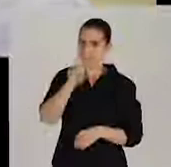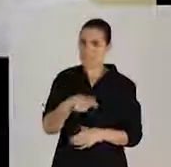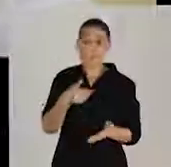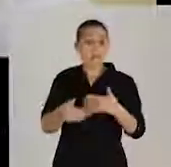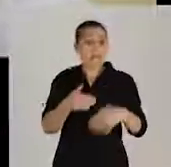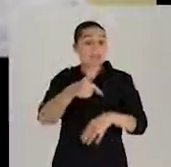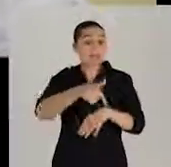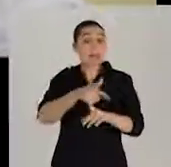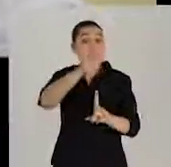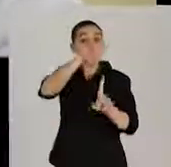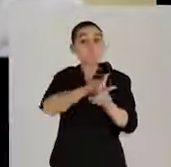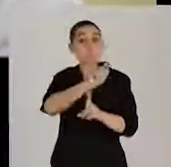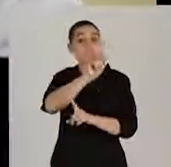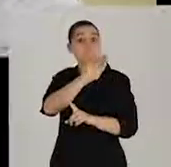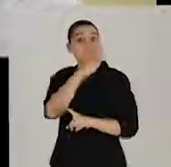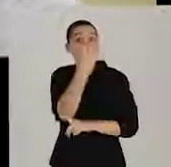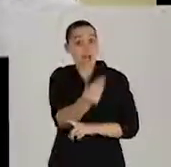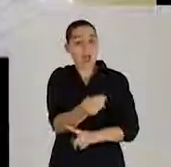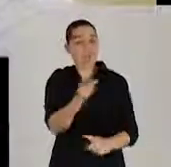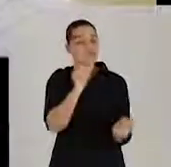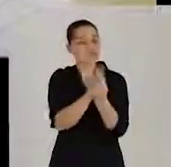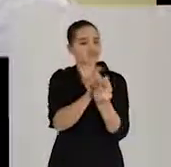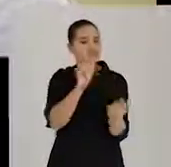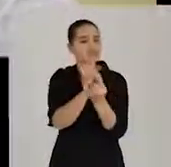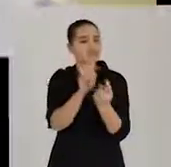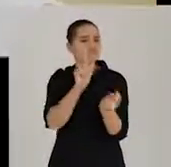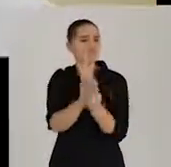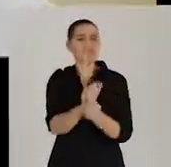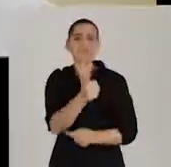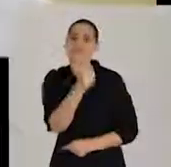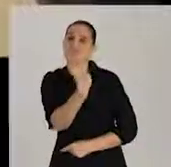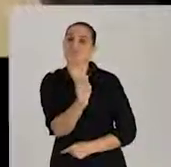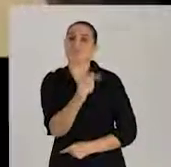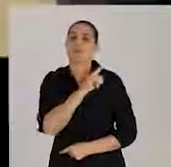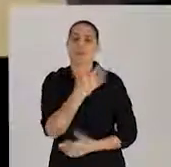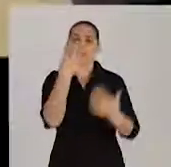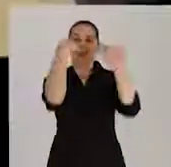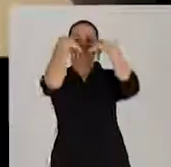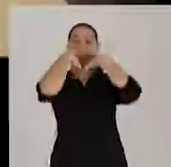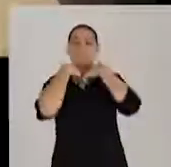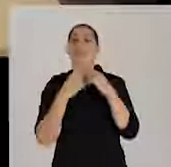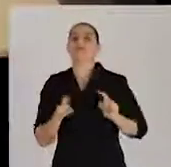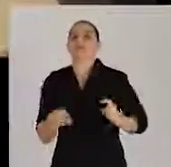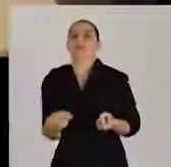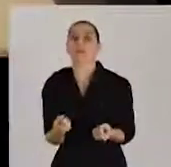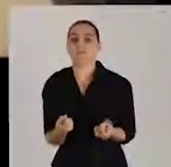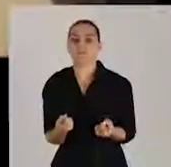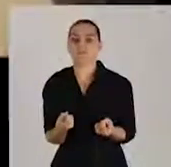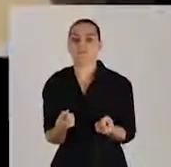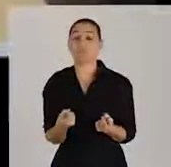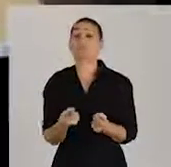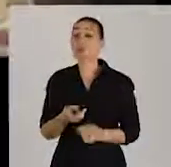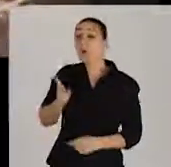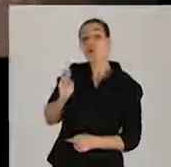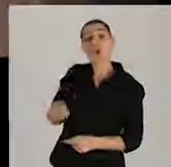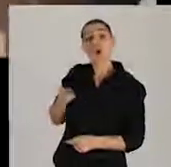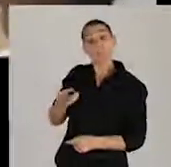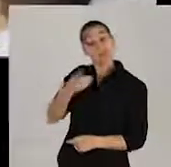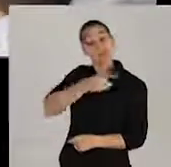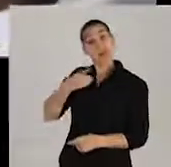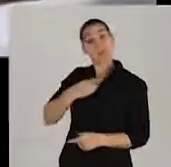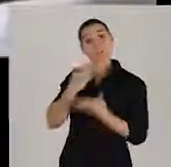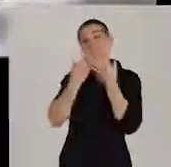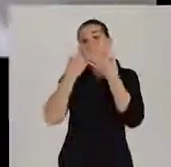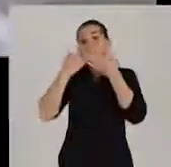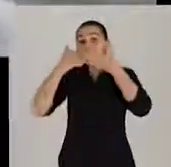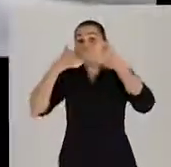suspects, especially when multi-drug-resistant TB is suspected. Surgical masks are not effective in